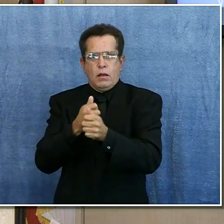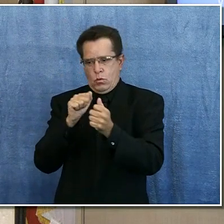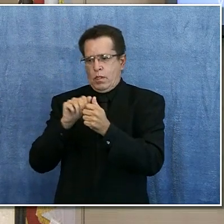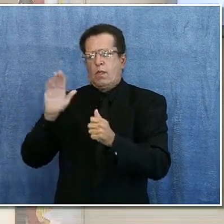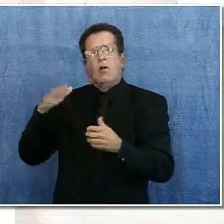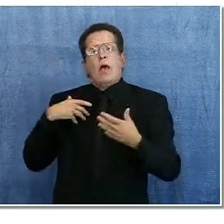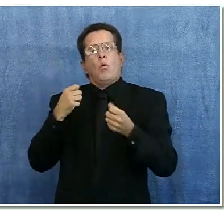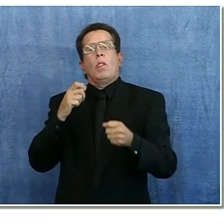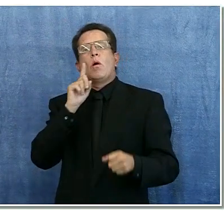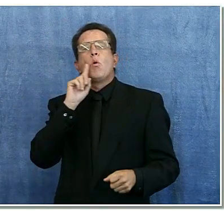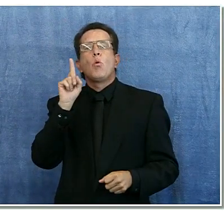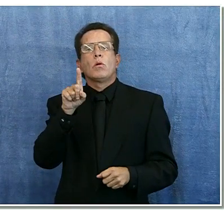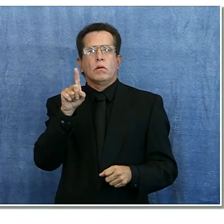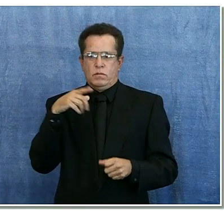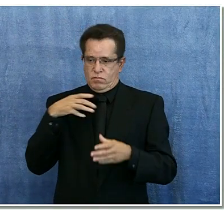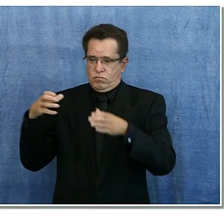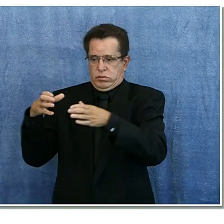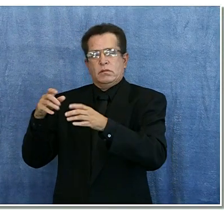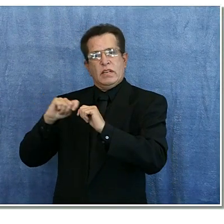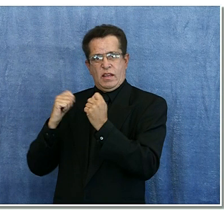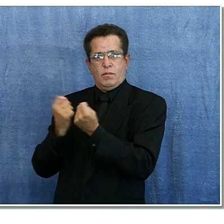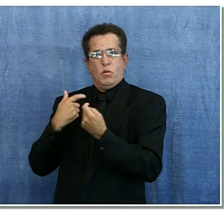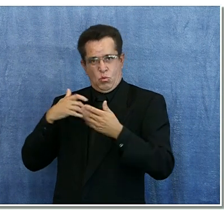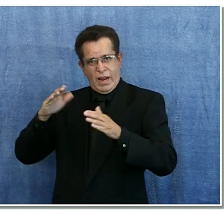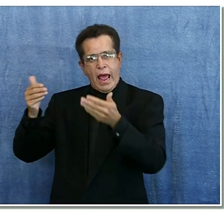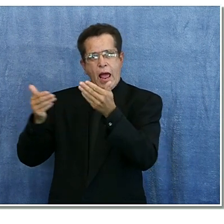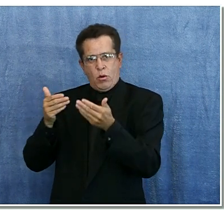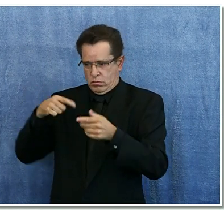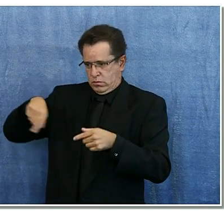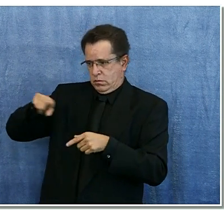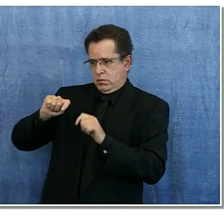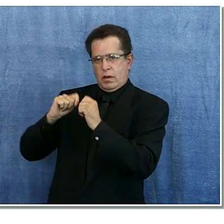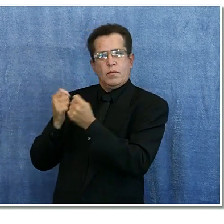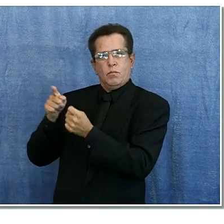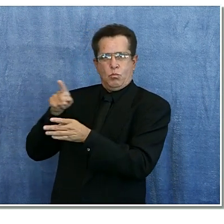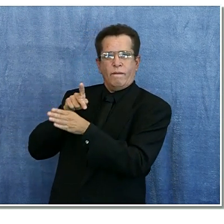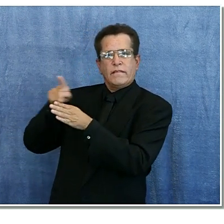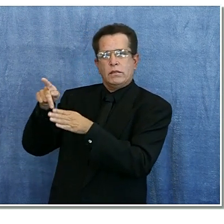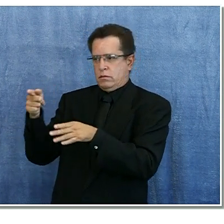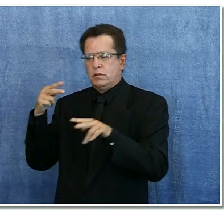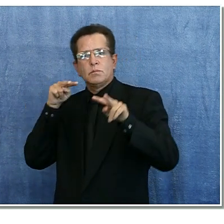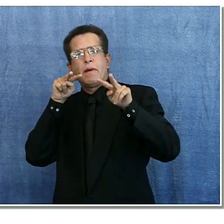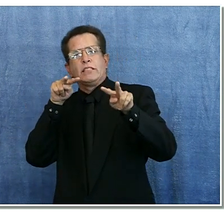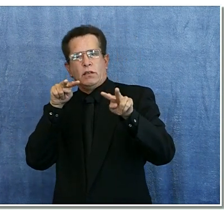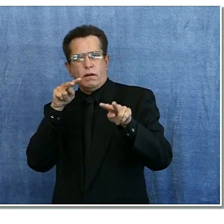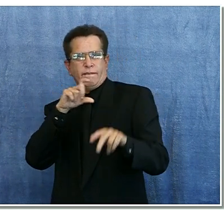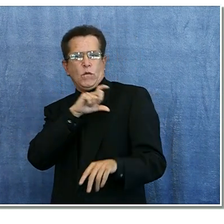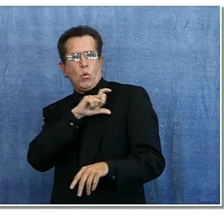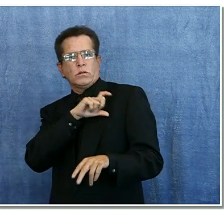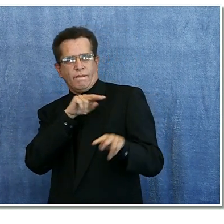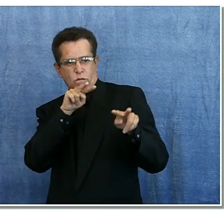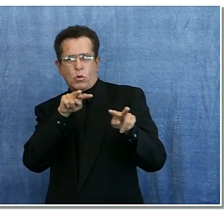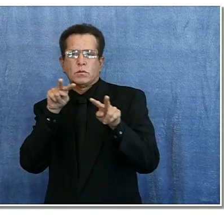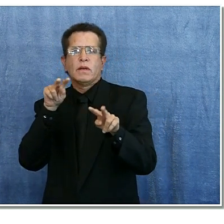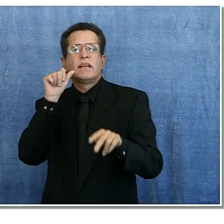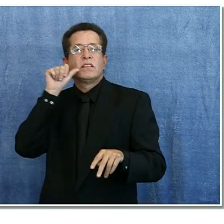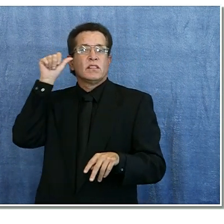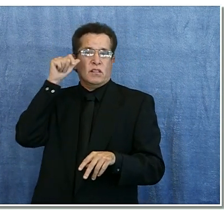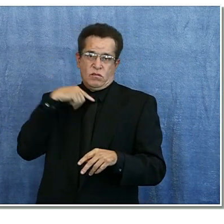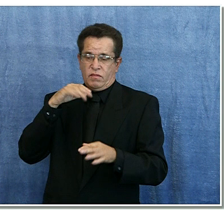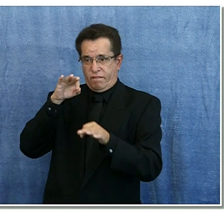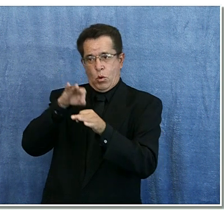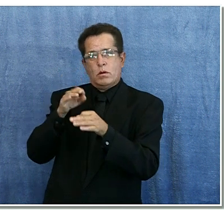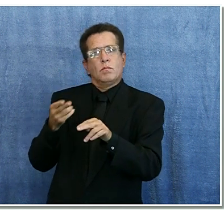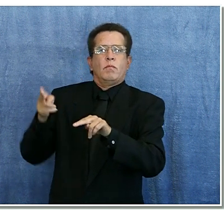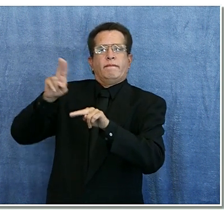health orders. We already have staff that is doing inspections and enforcement, but yesterday we voted to beef up that team